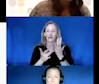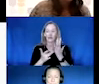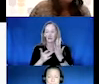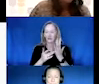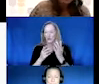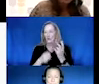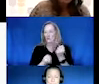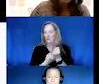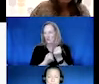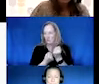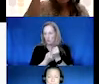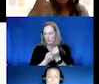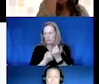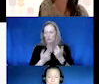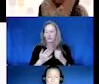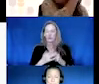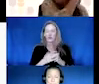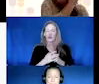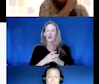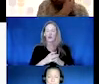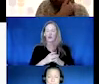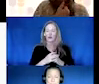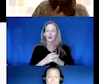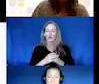We did